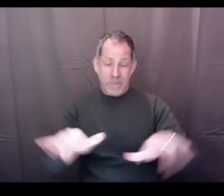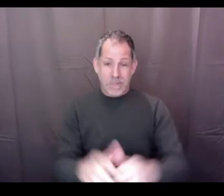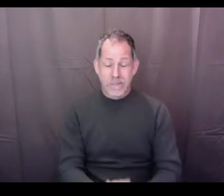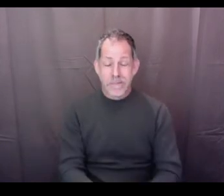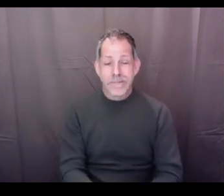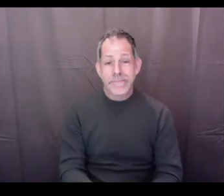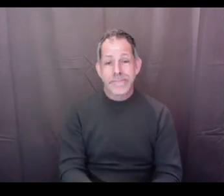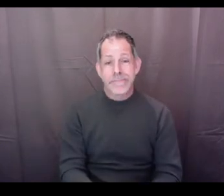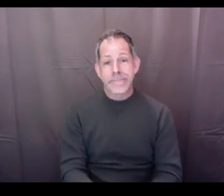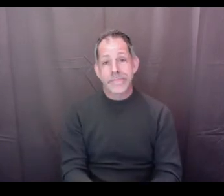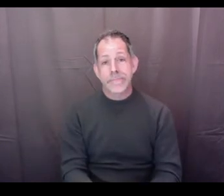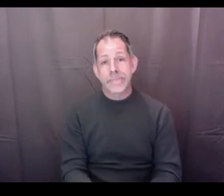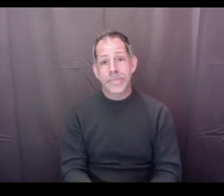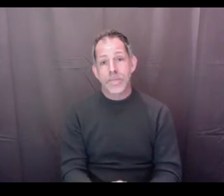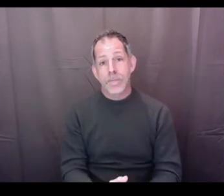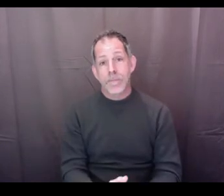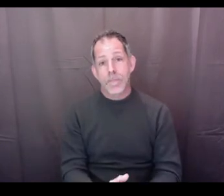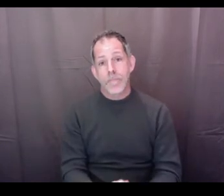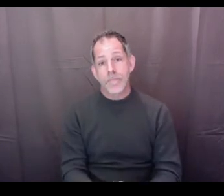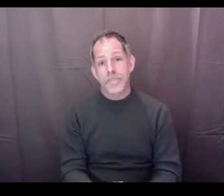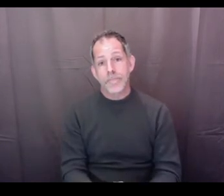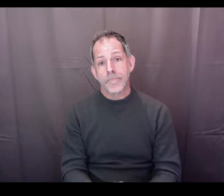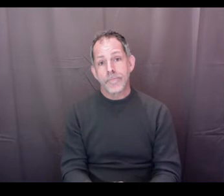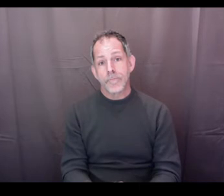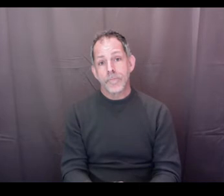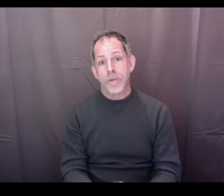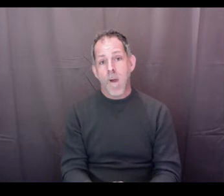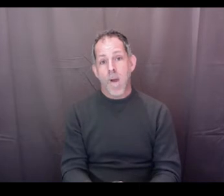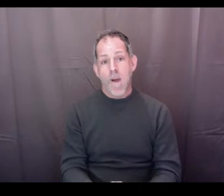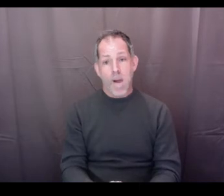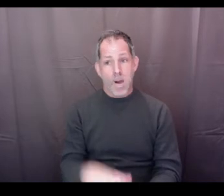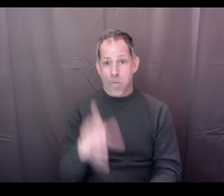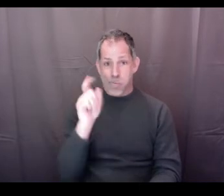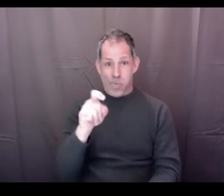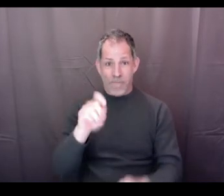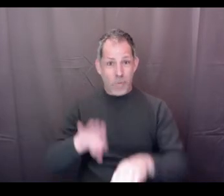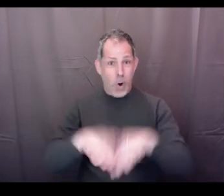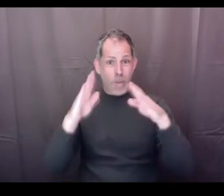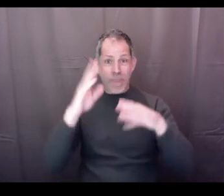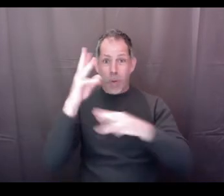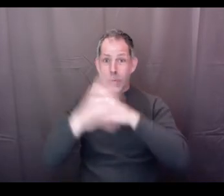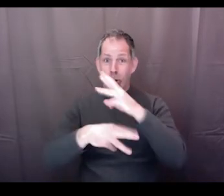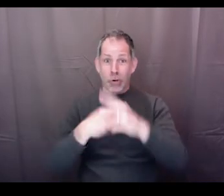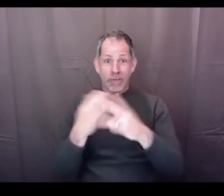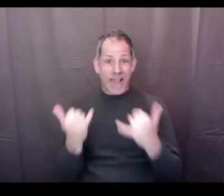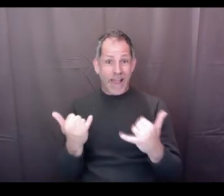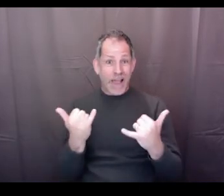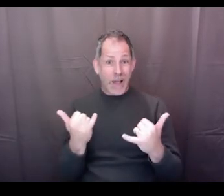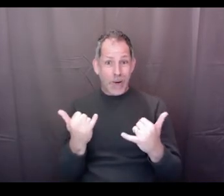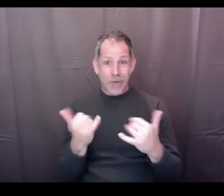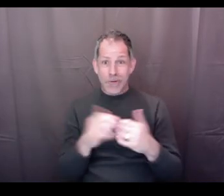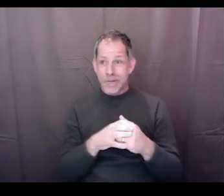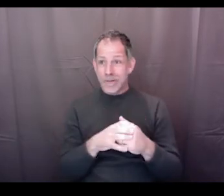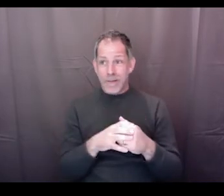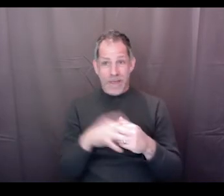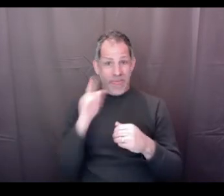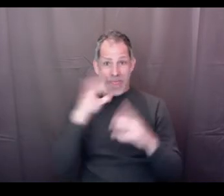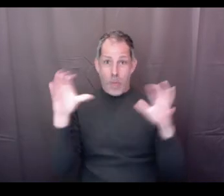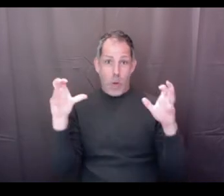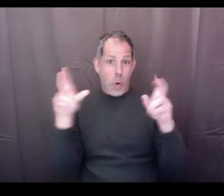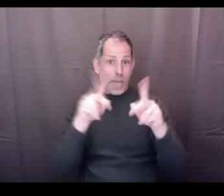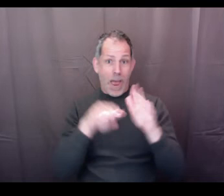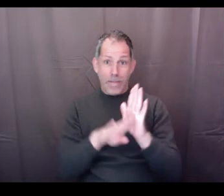could occur and that we're trying to prevent, while we at the same time try to reopen our world a little bit and get the economy going